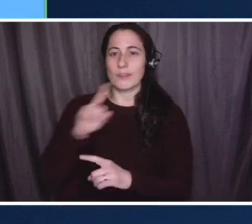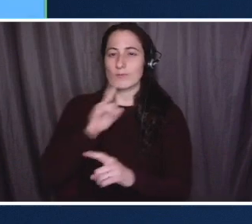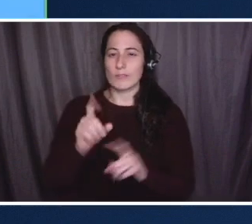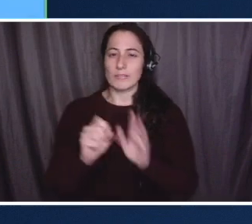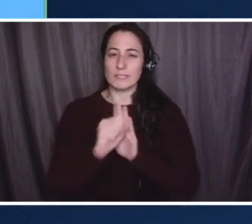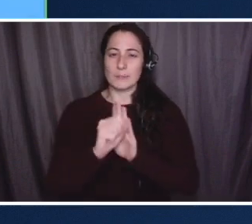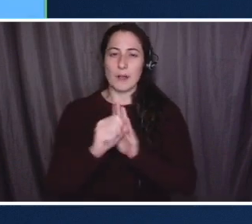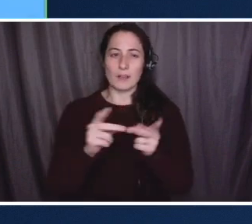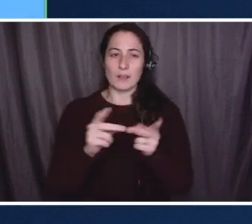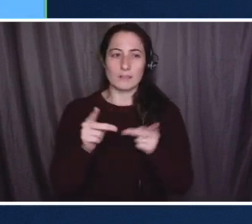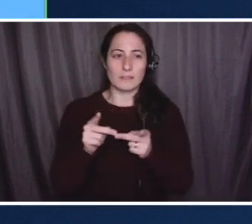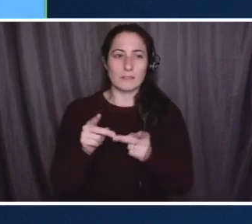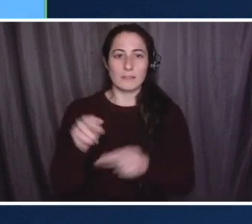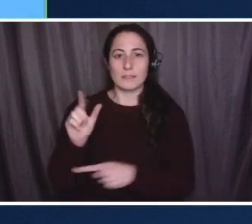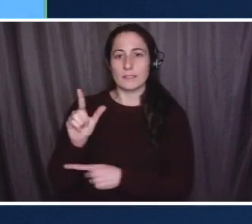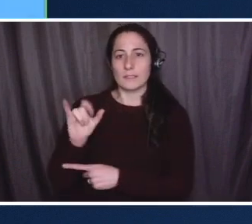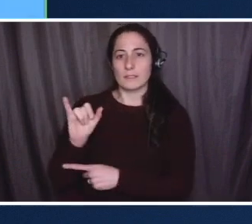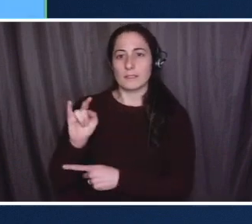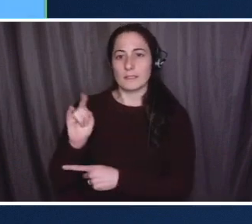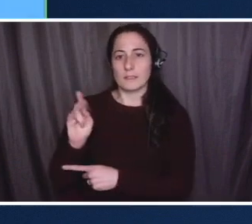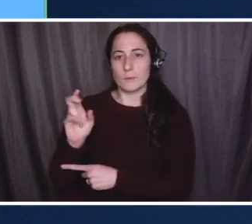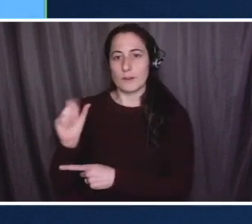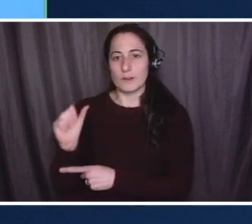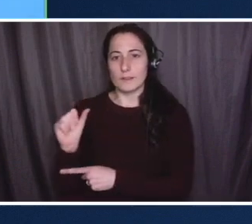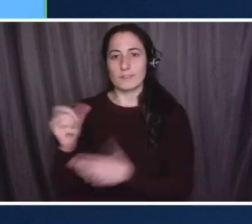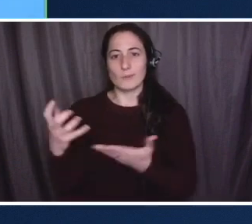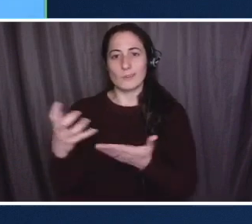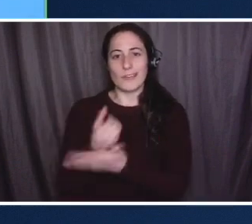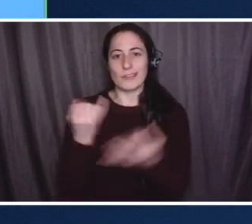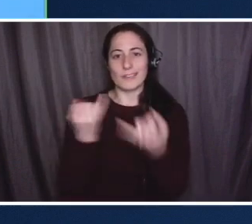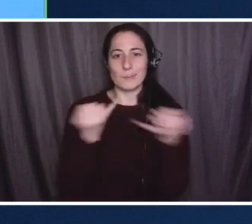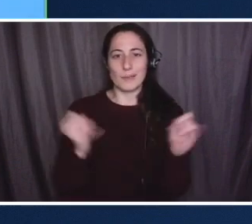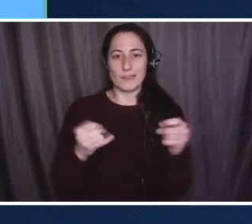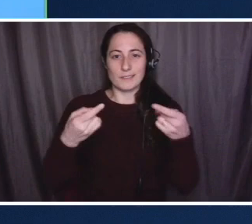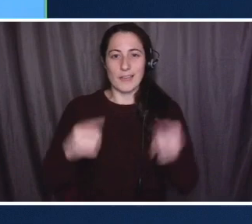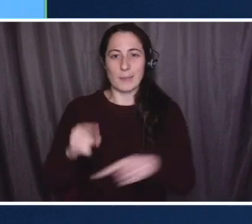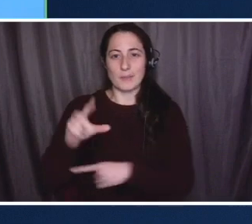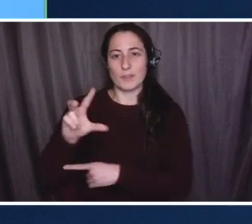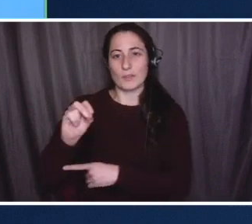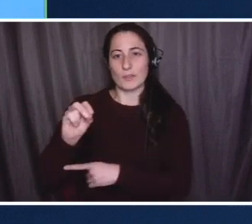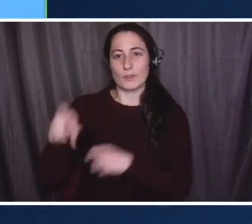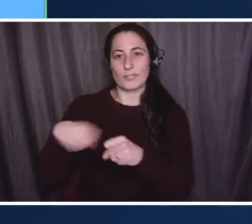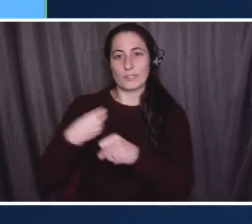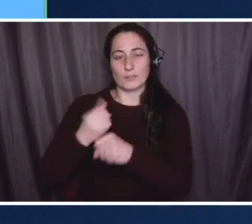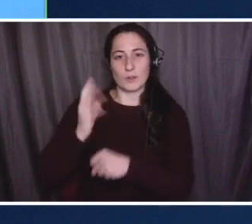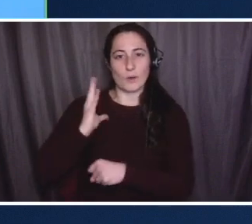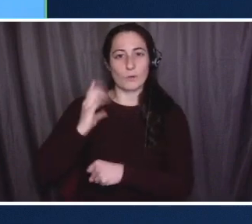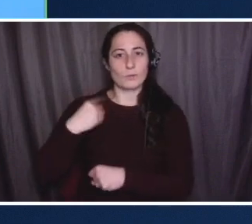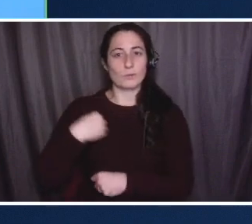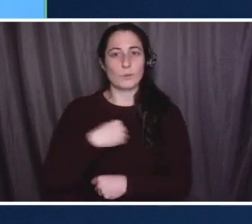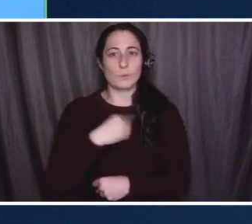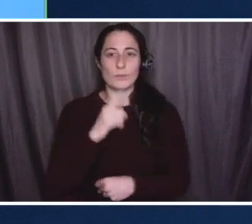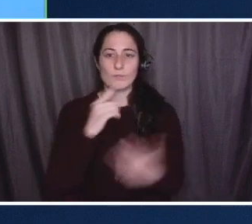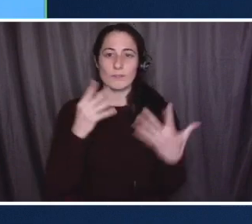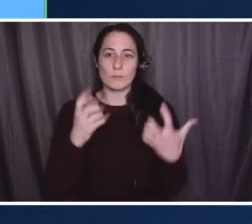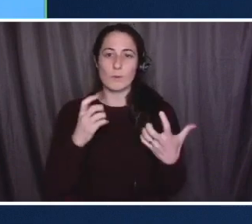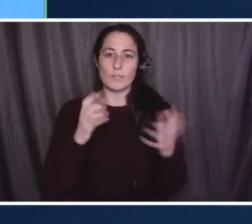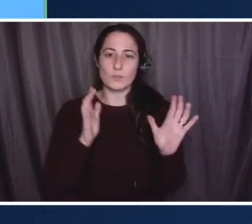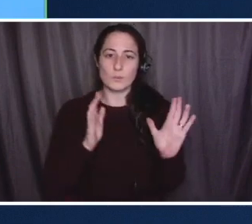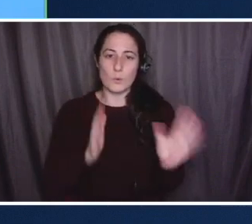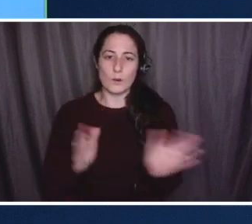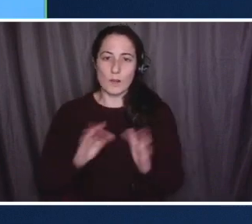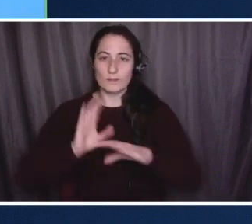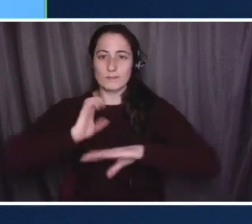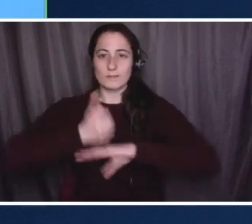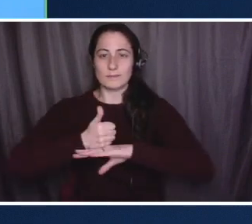Lithuania gained its independence back 30 years ago. So we really wanted to organize the conference in a